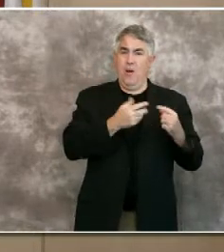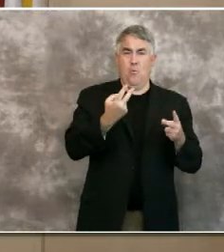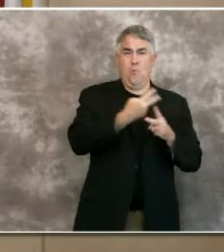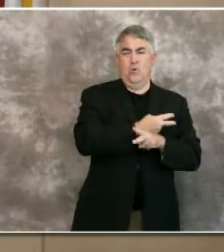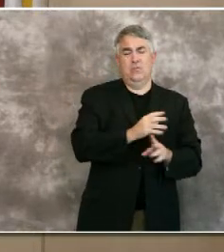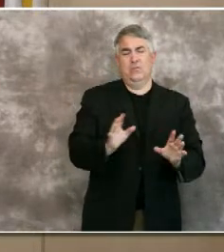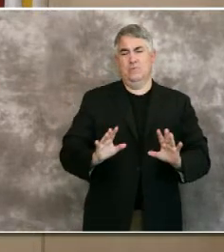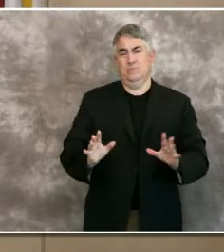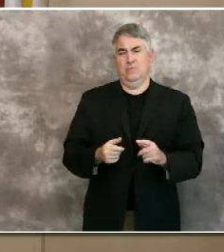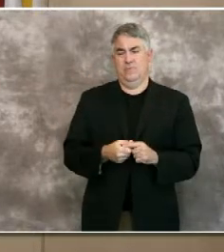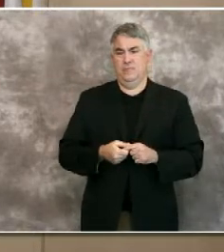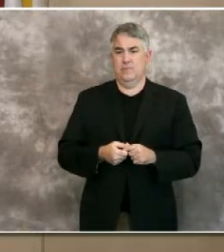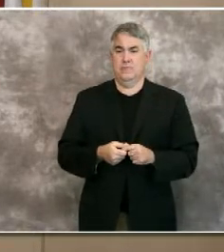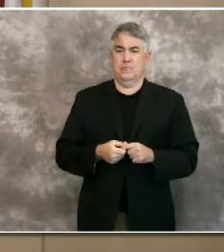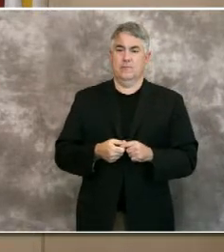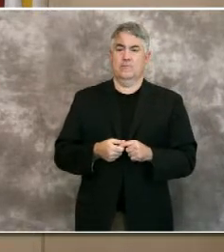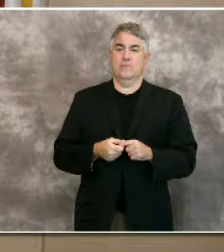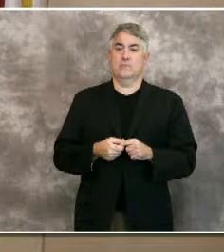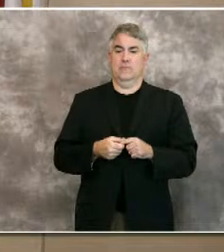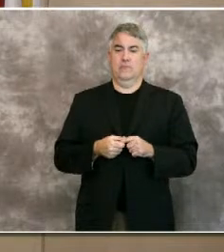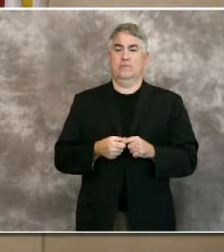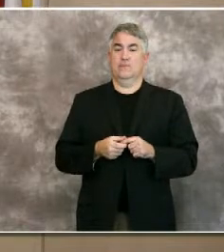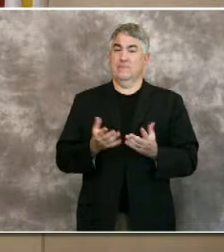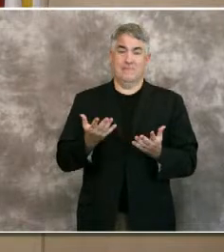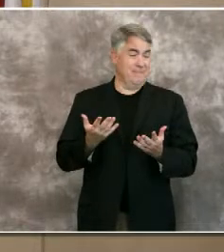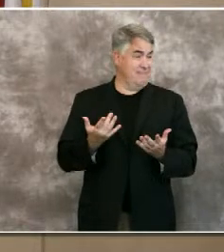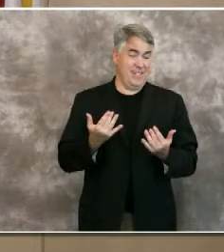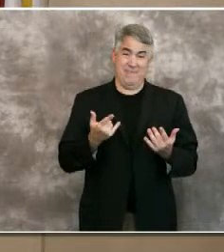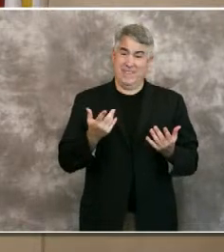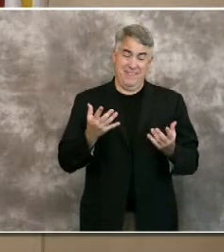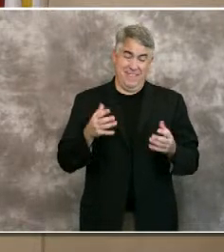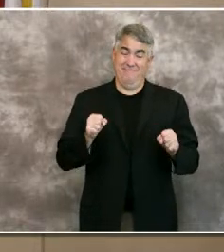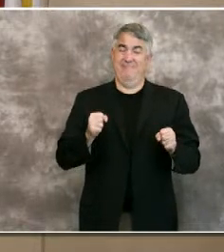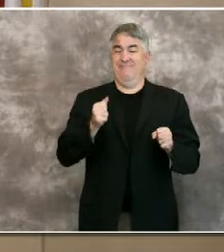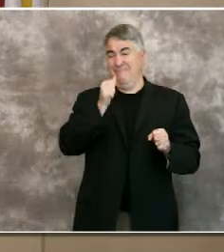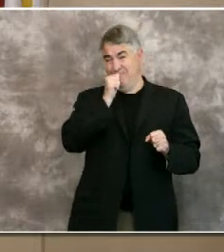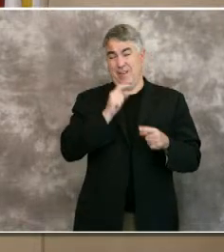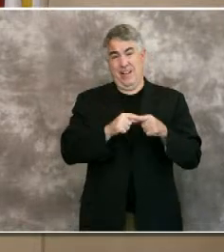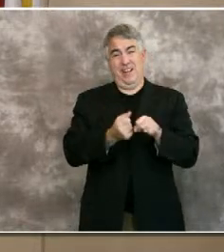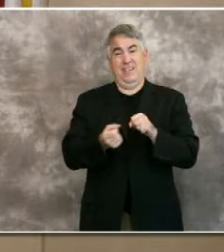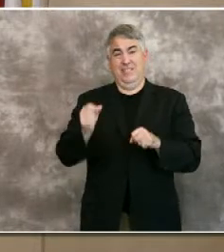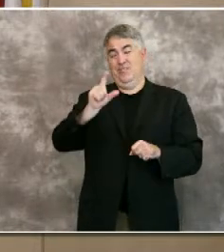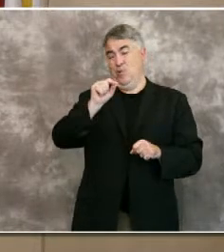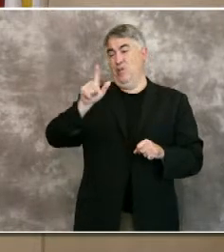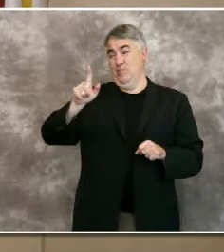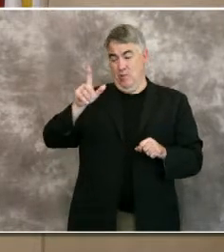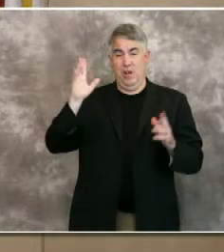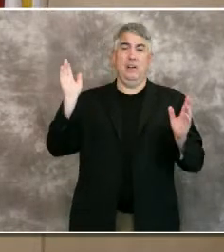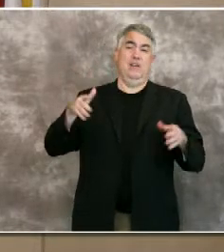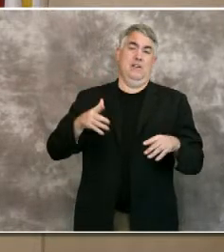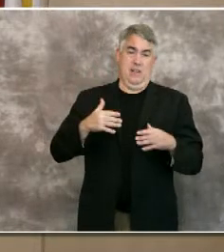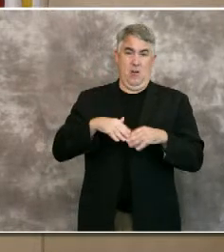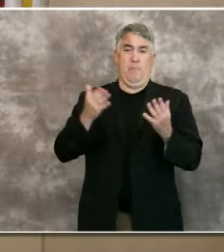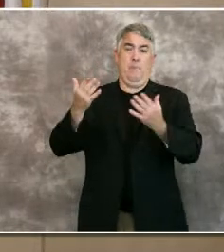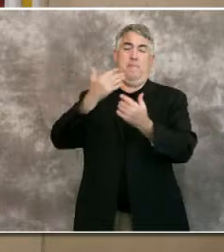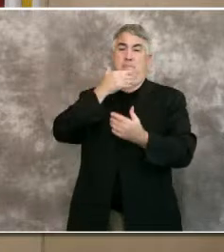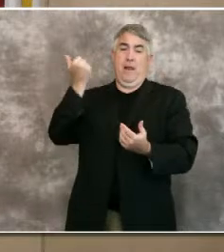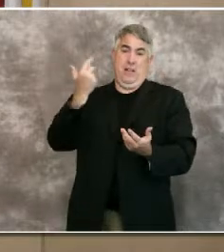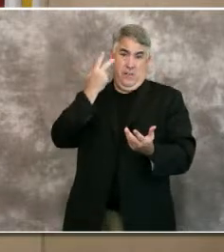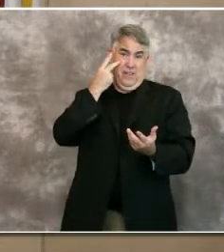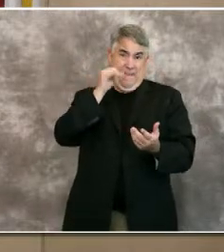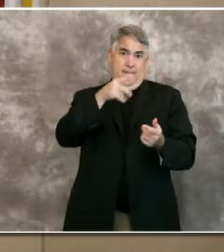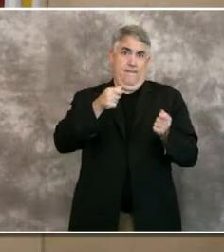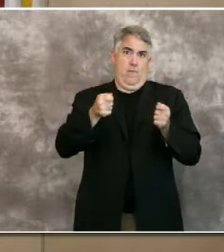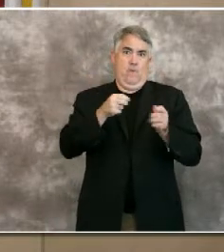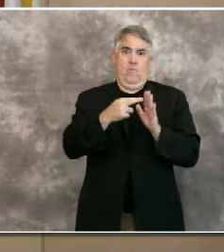people will not become infected, hopefully. So lastly, as Supervisor Fletcher has shared, the state